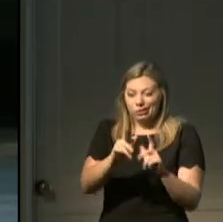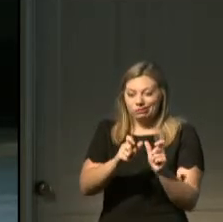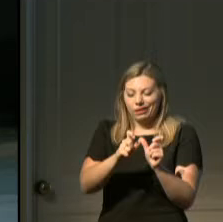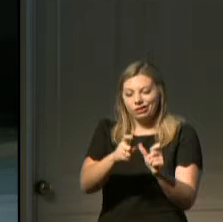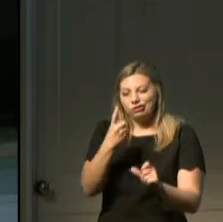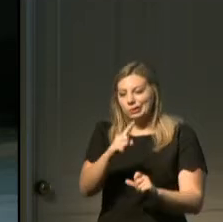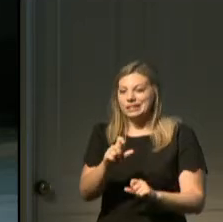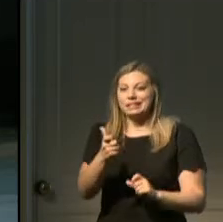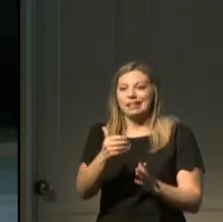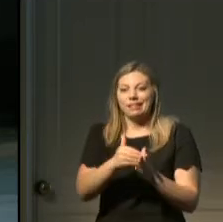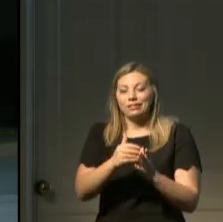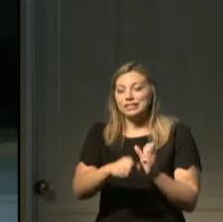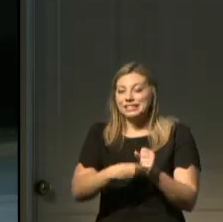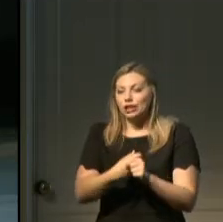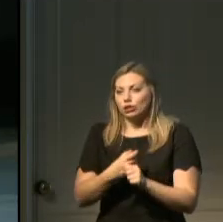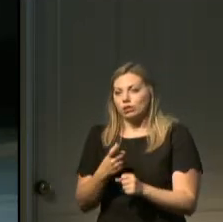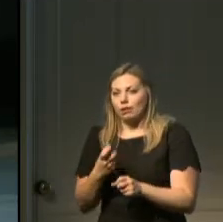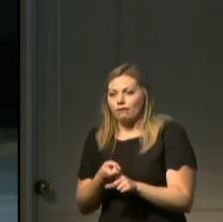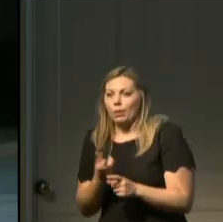steampunk